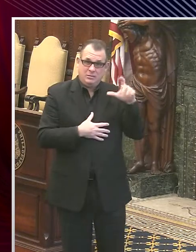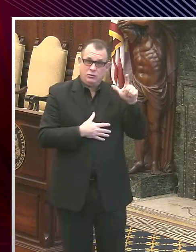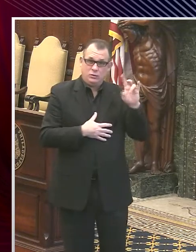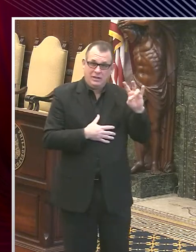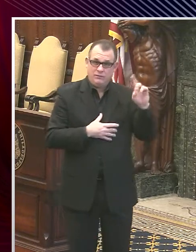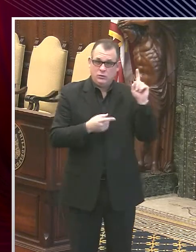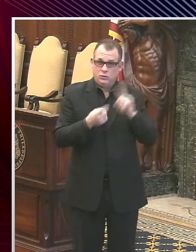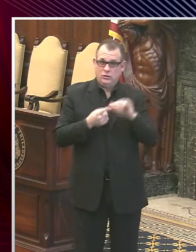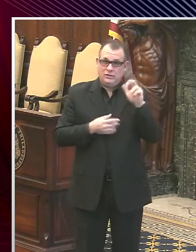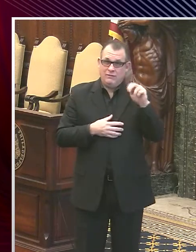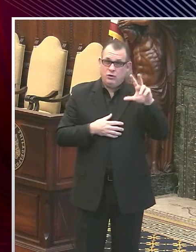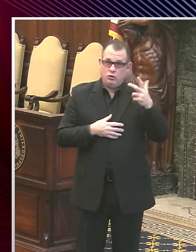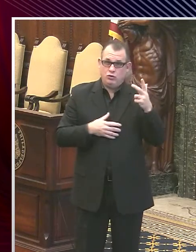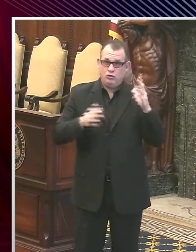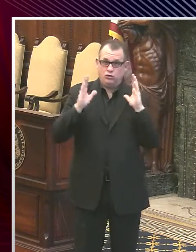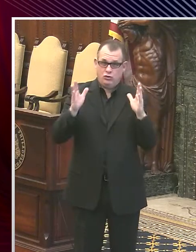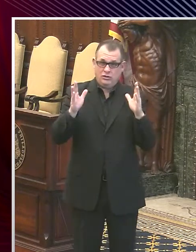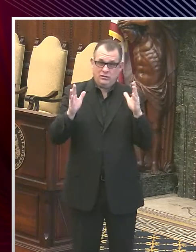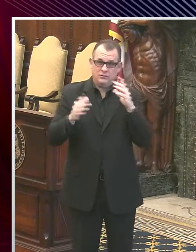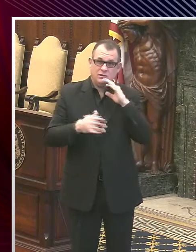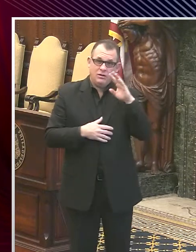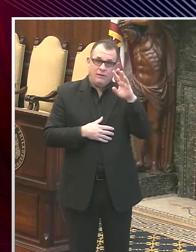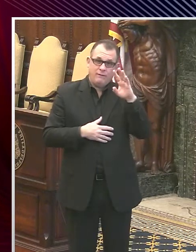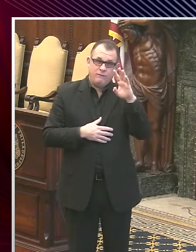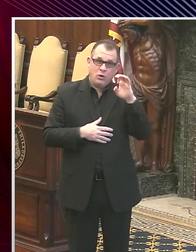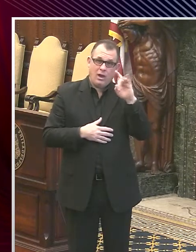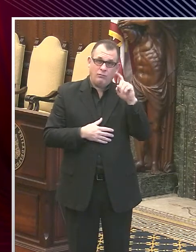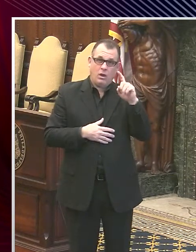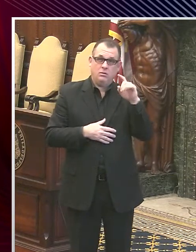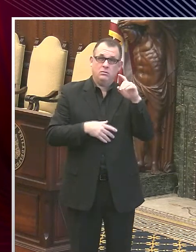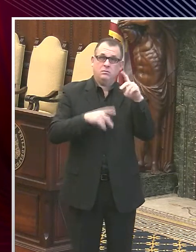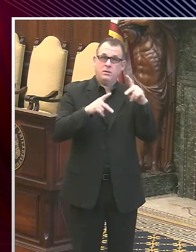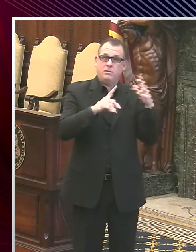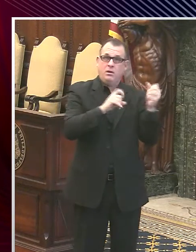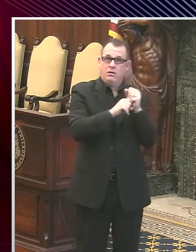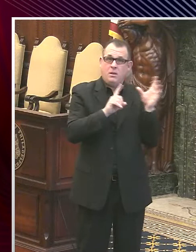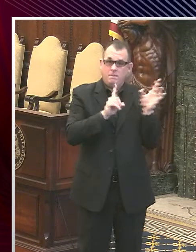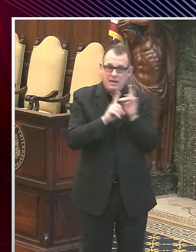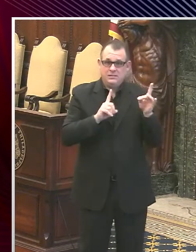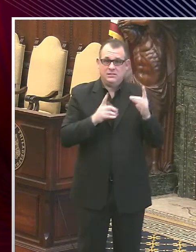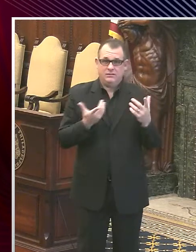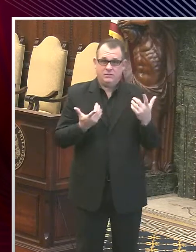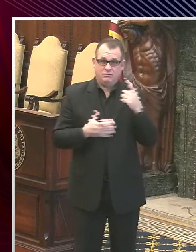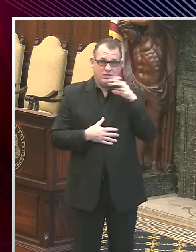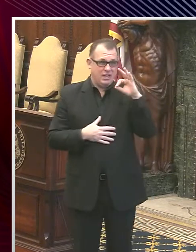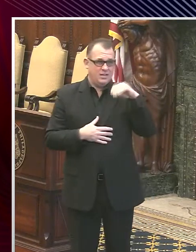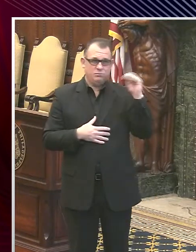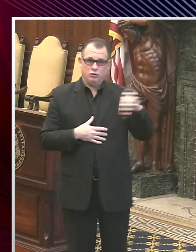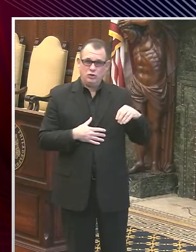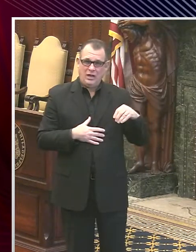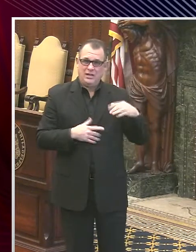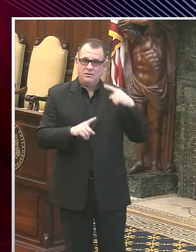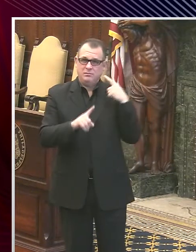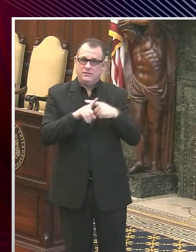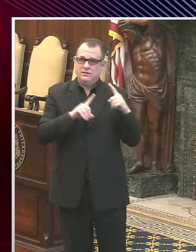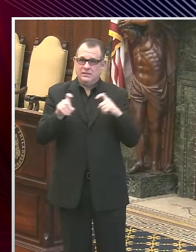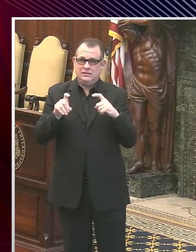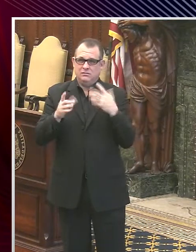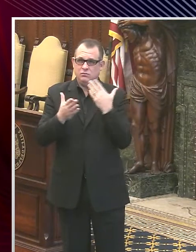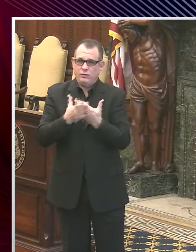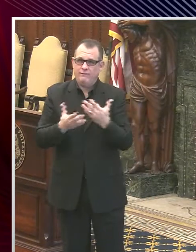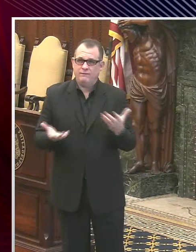December 27th to January 3rd, we averaged 491 cases per day, and 8.9% of people tested